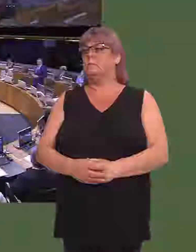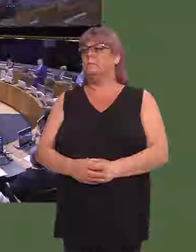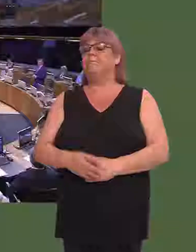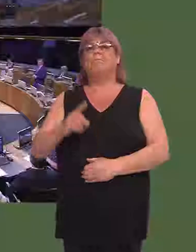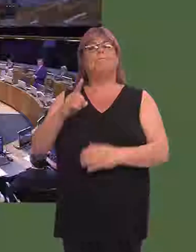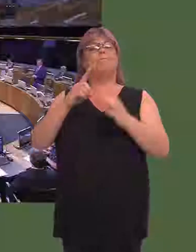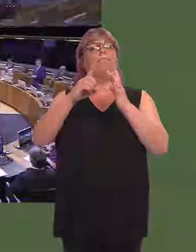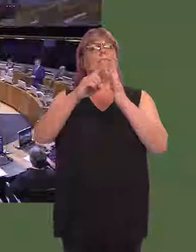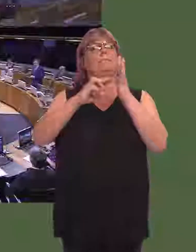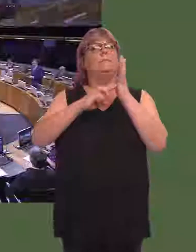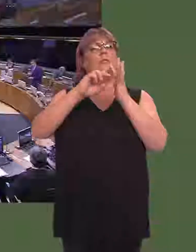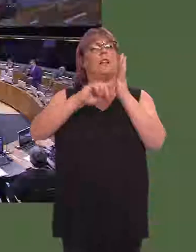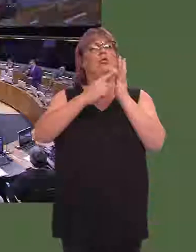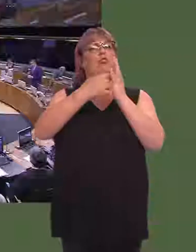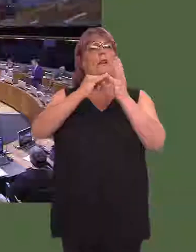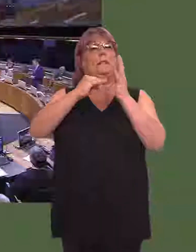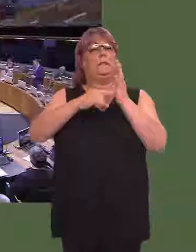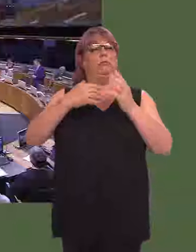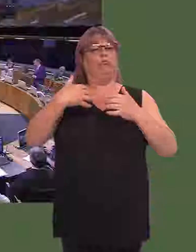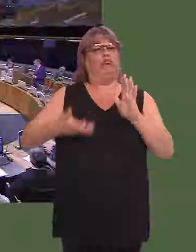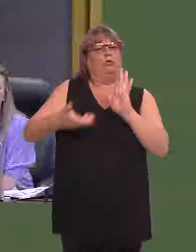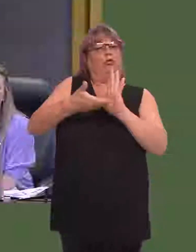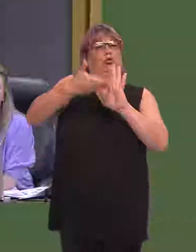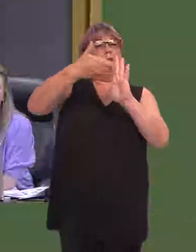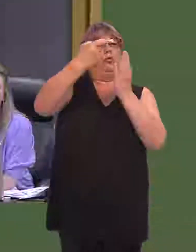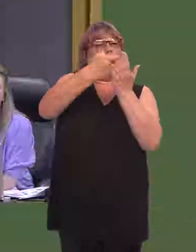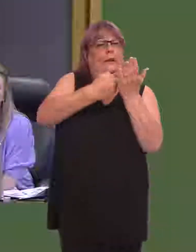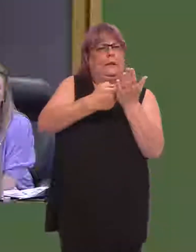the current level of interest rates and annuity rates,